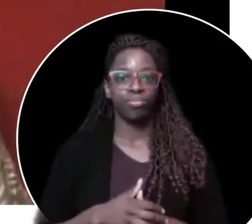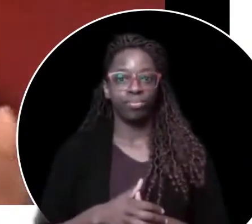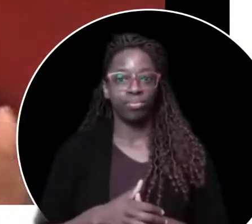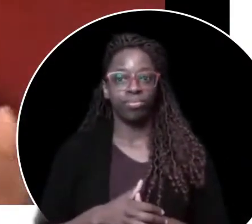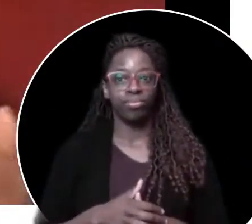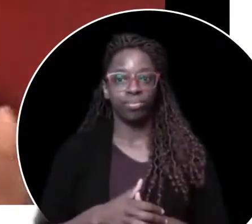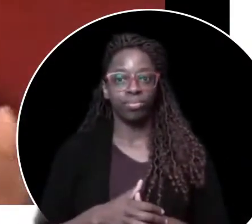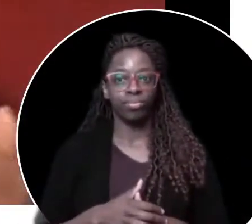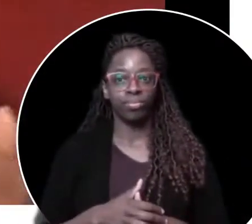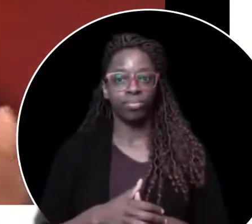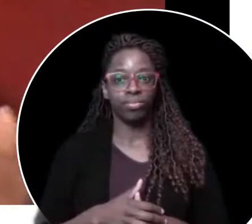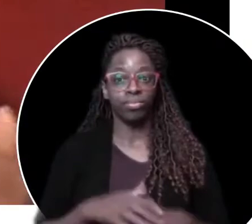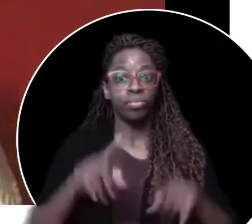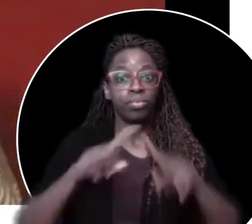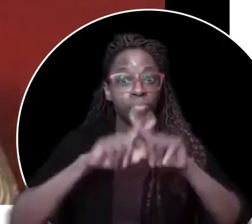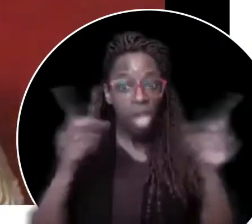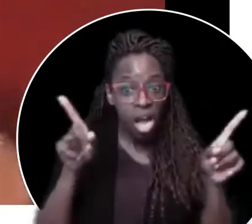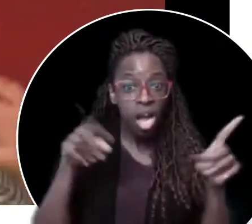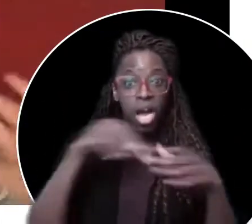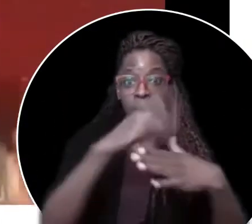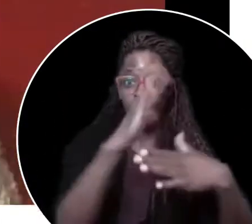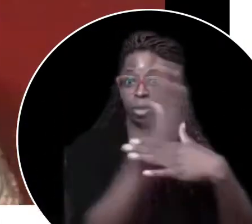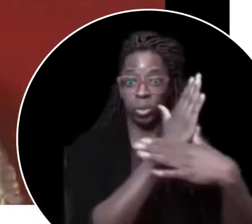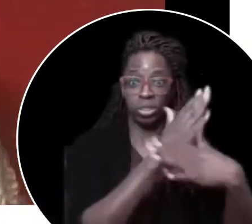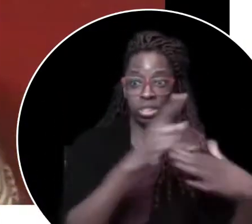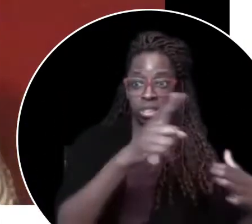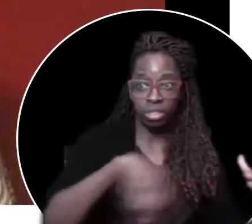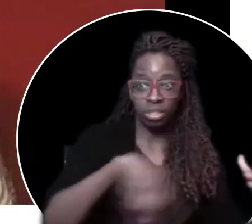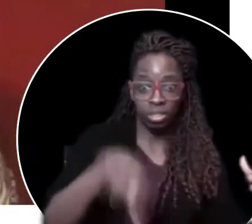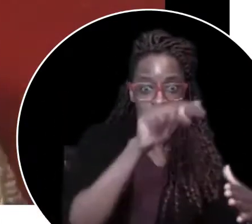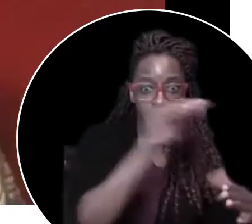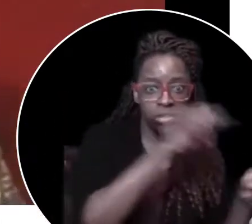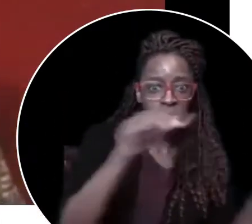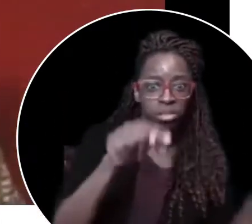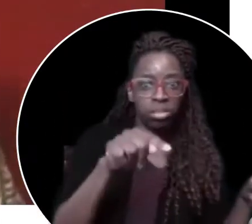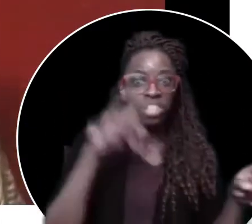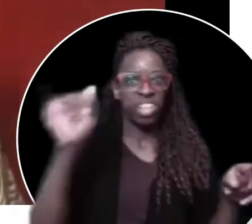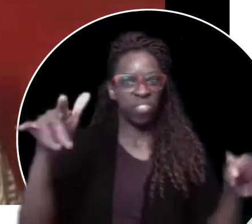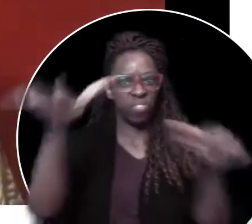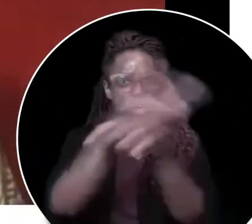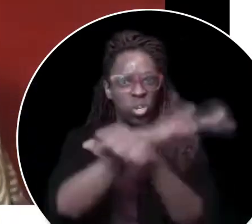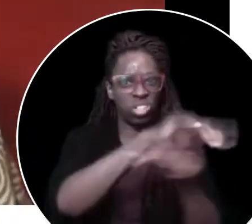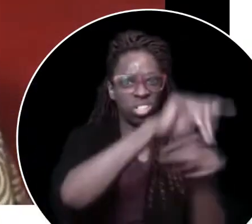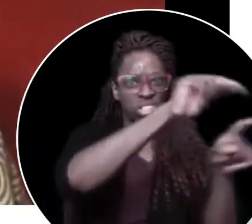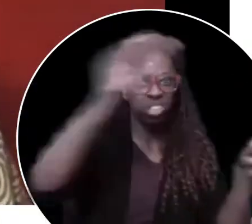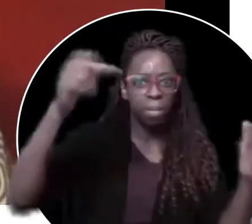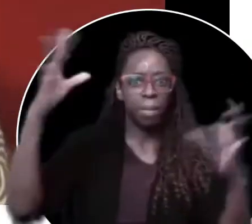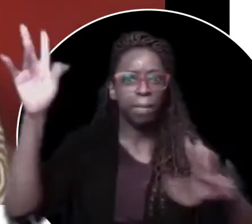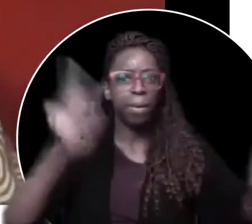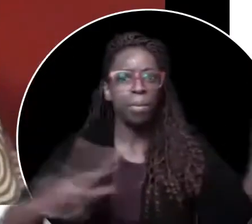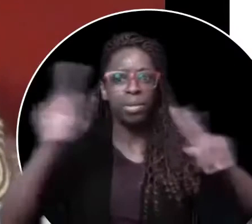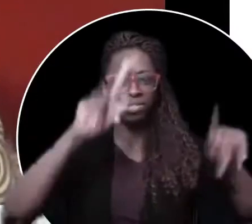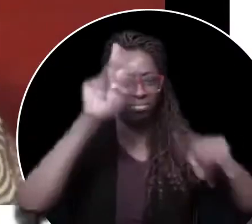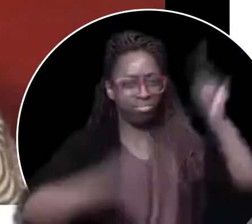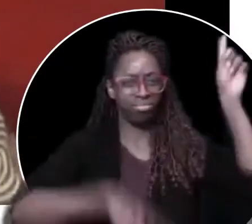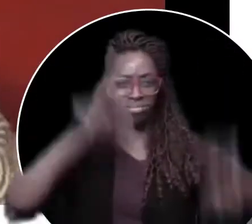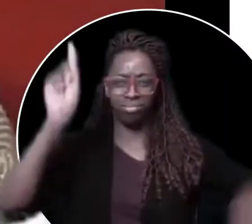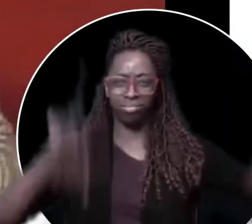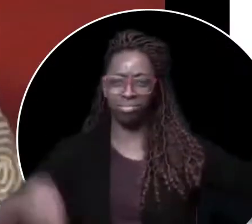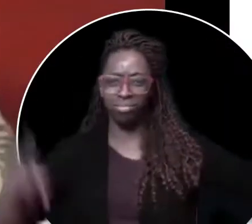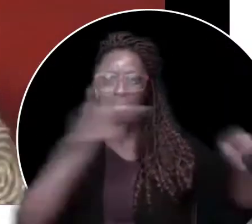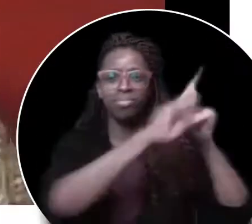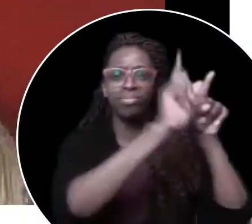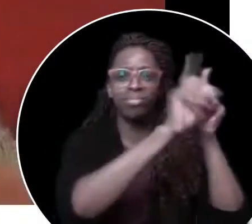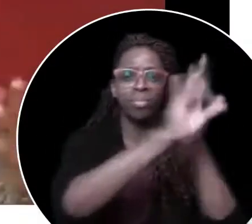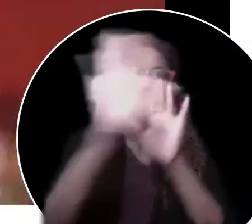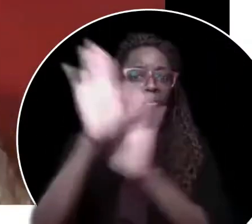full of so many types of people from all backgrounds and experiences. And I've always